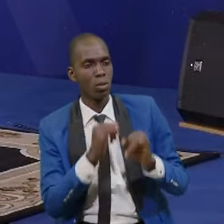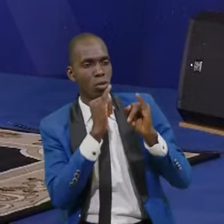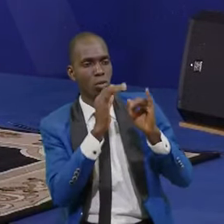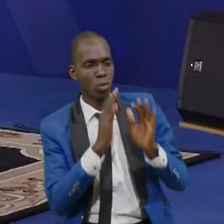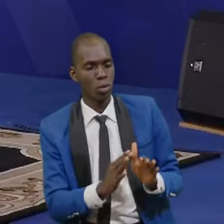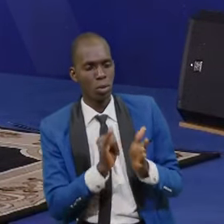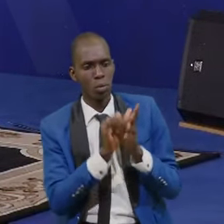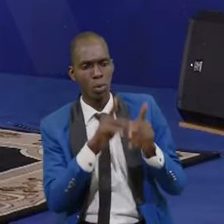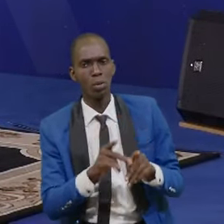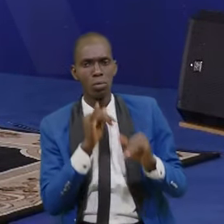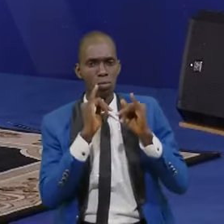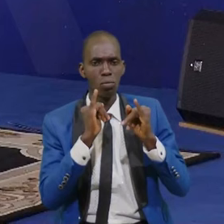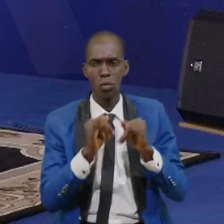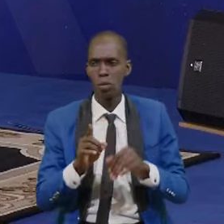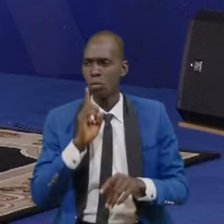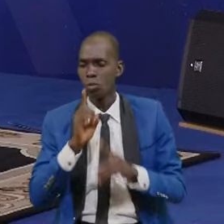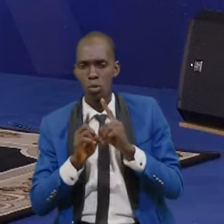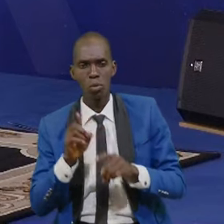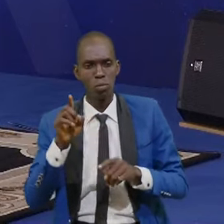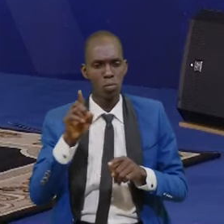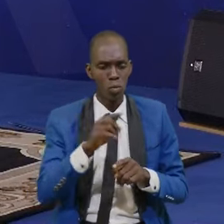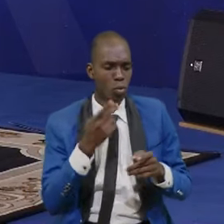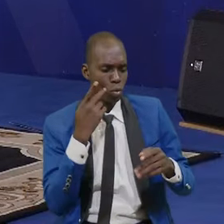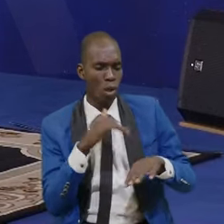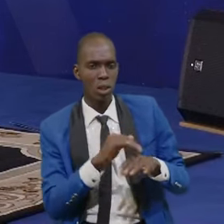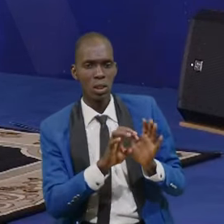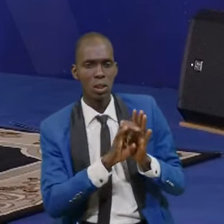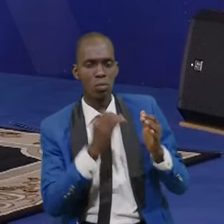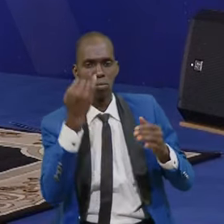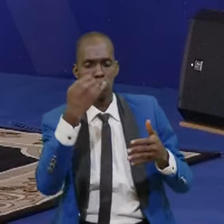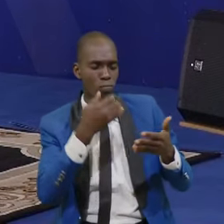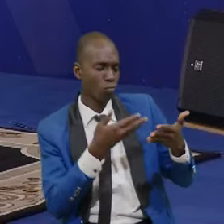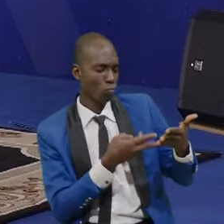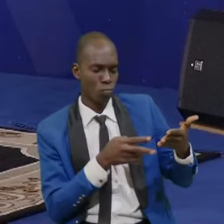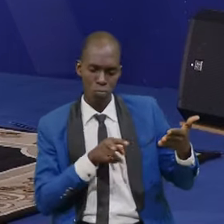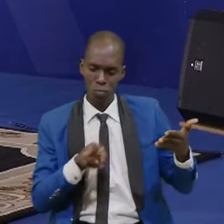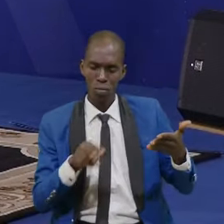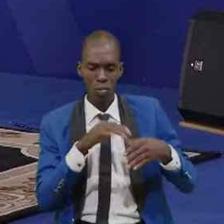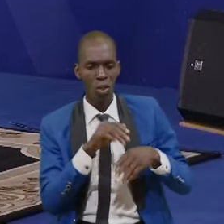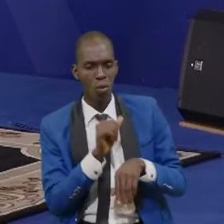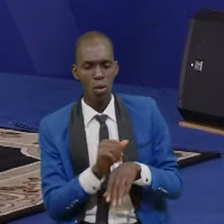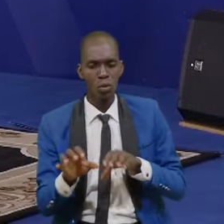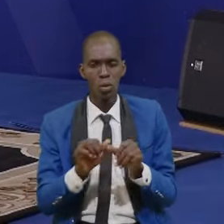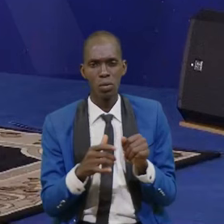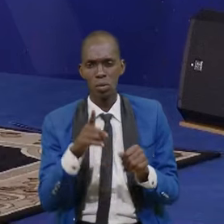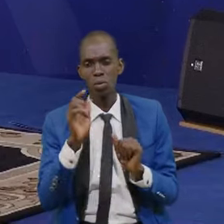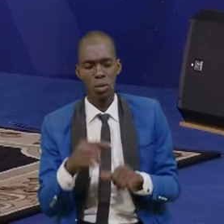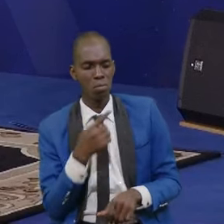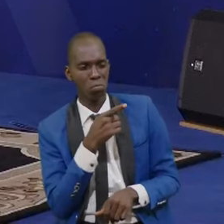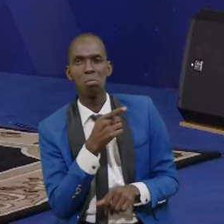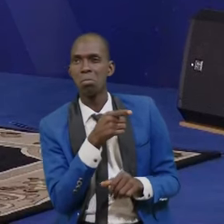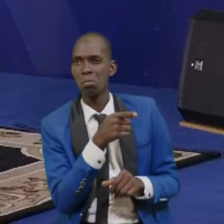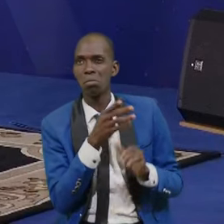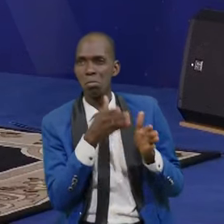talks. He's looking at the pattern. He's looking at the drawing, and he's doing everything. You can tell. And